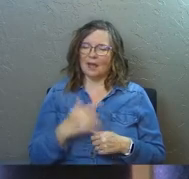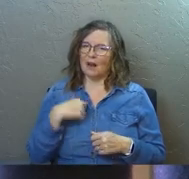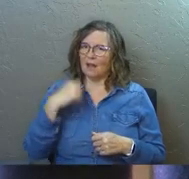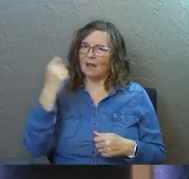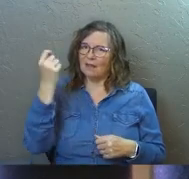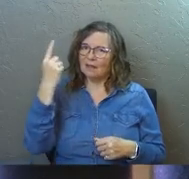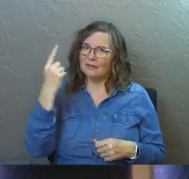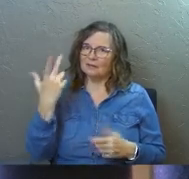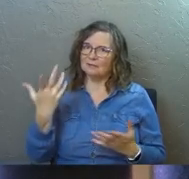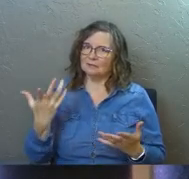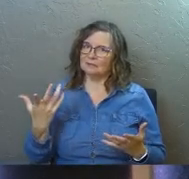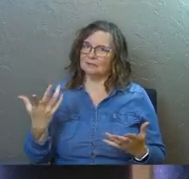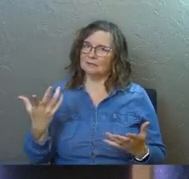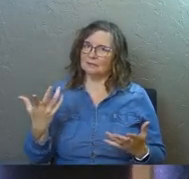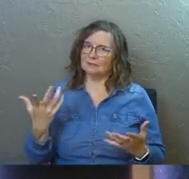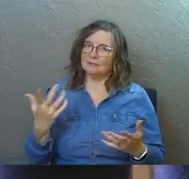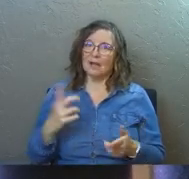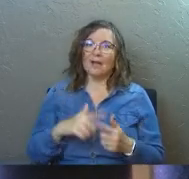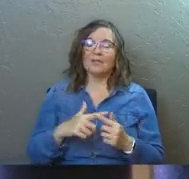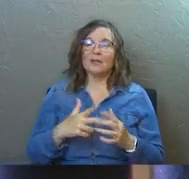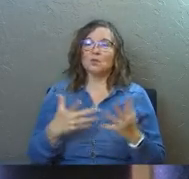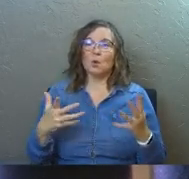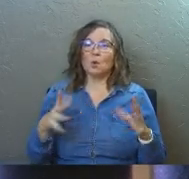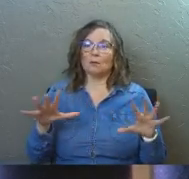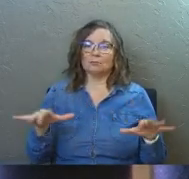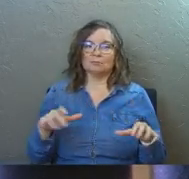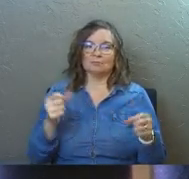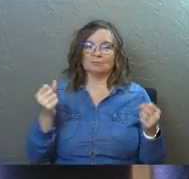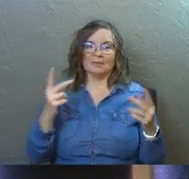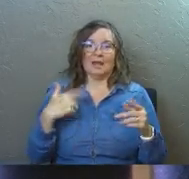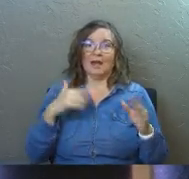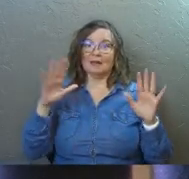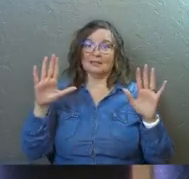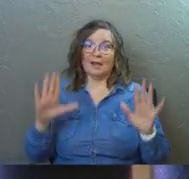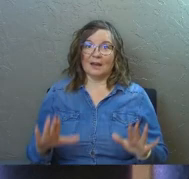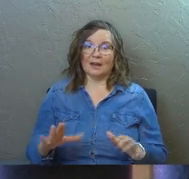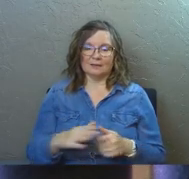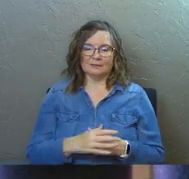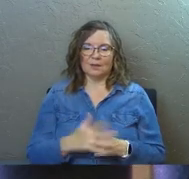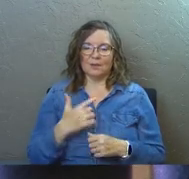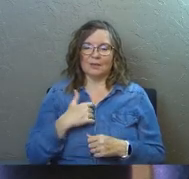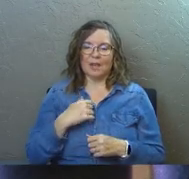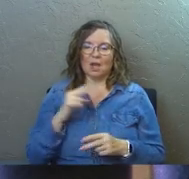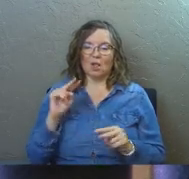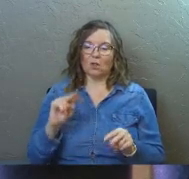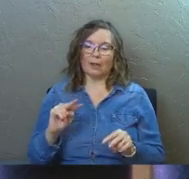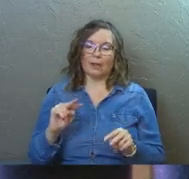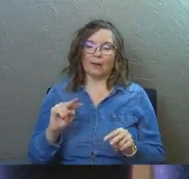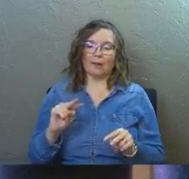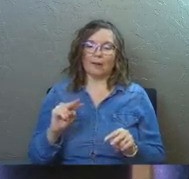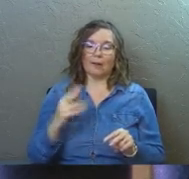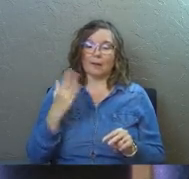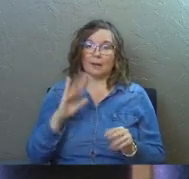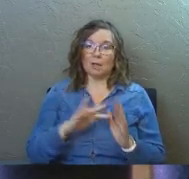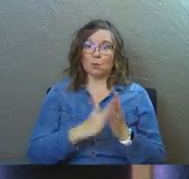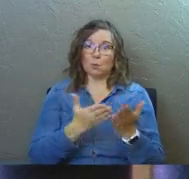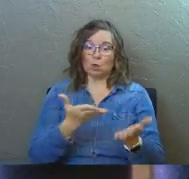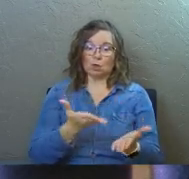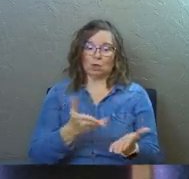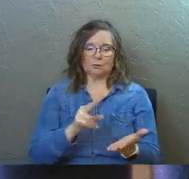And I get it. And there's a whole host of us every single Sunday that look at God's